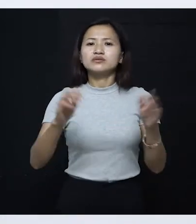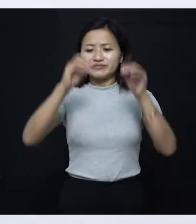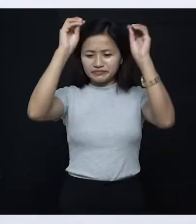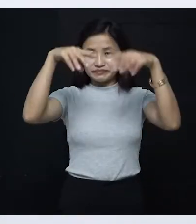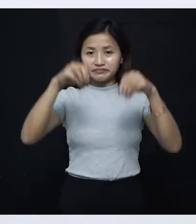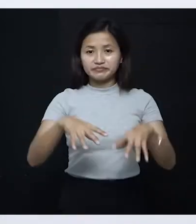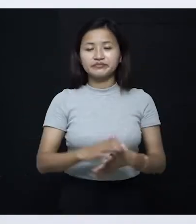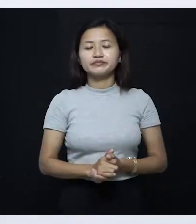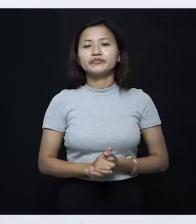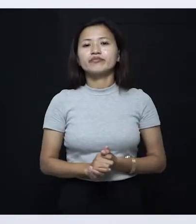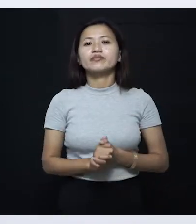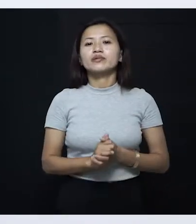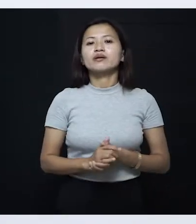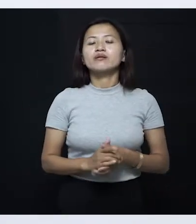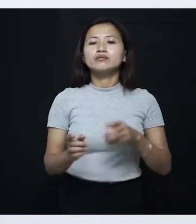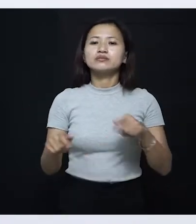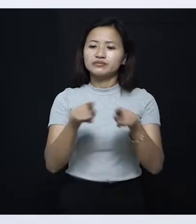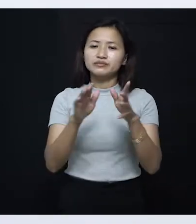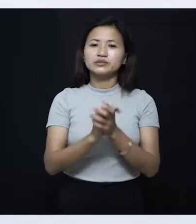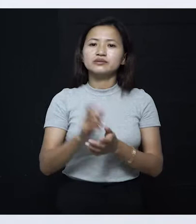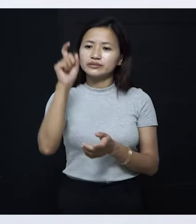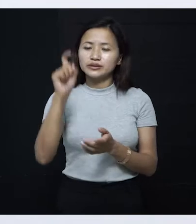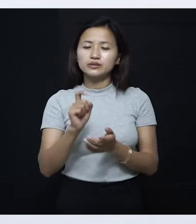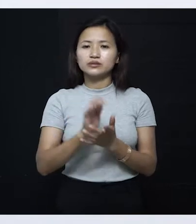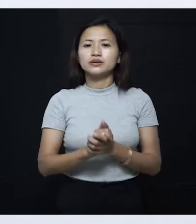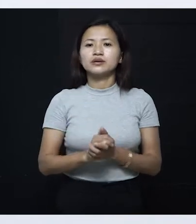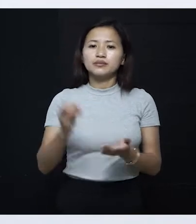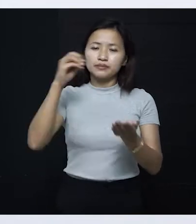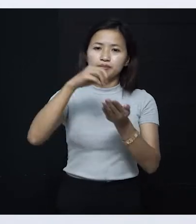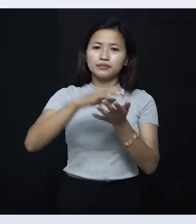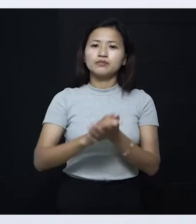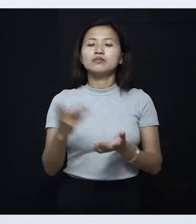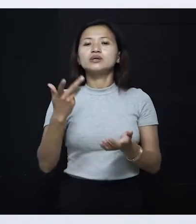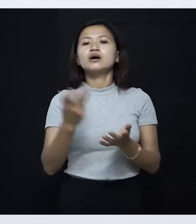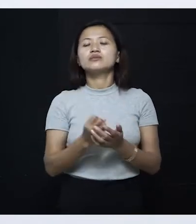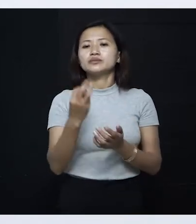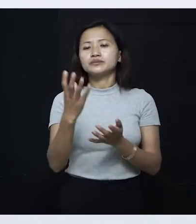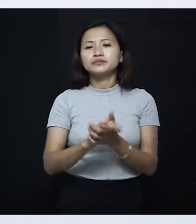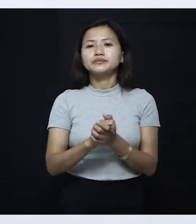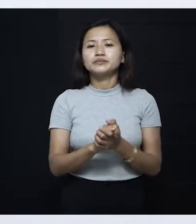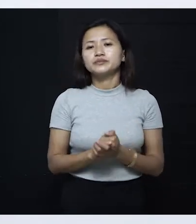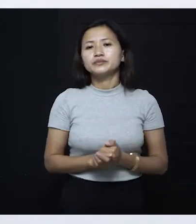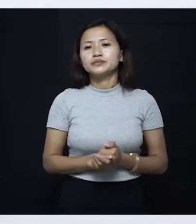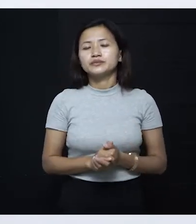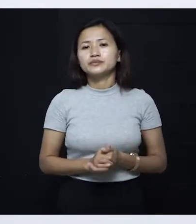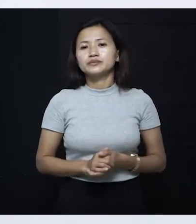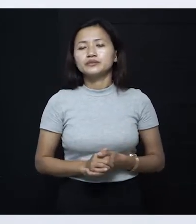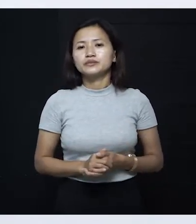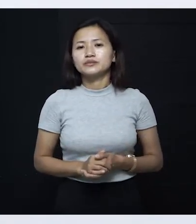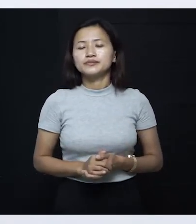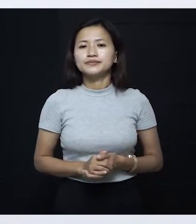it? So talking about this rainfall also, we need to, okay? You need to mention how many, this